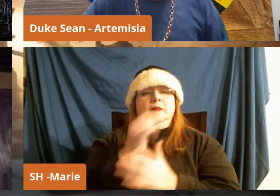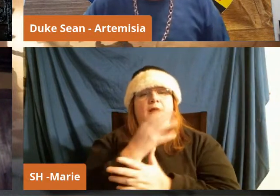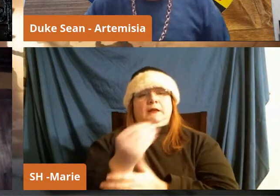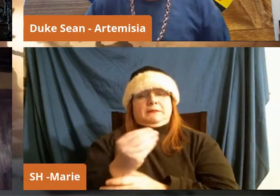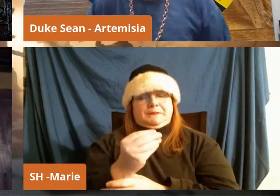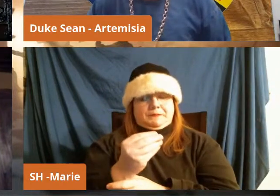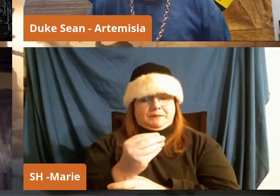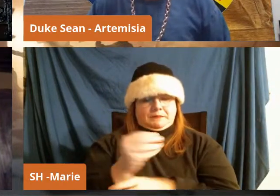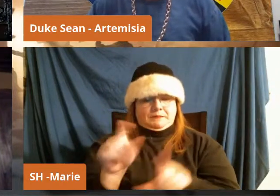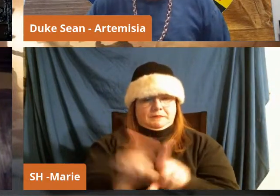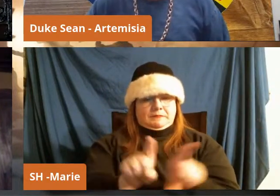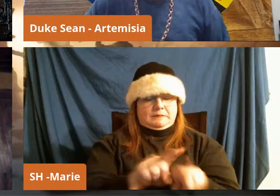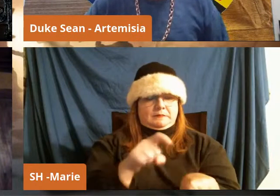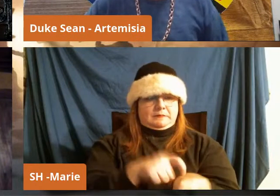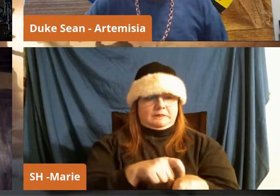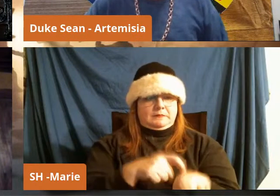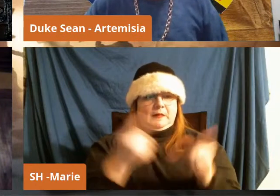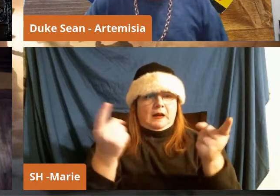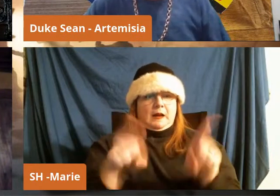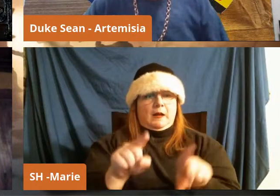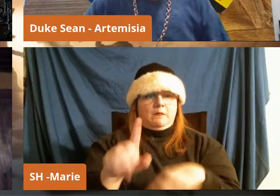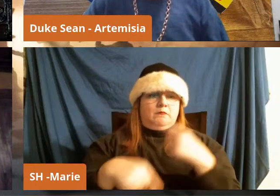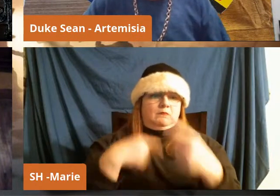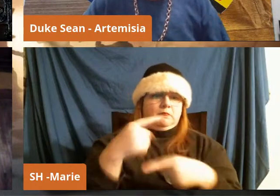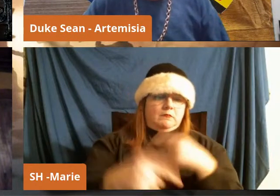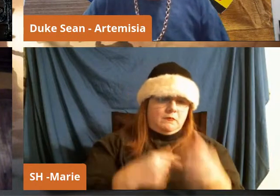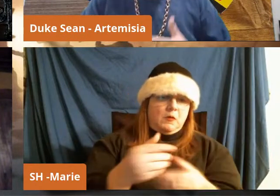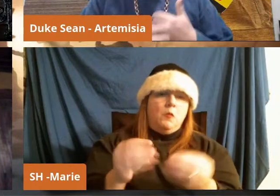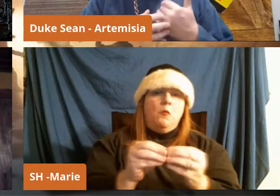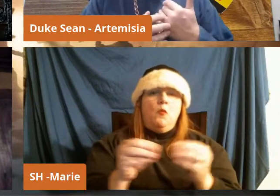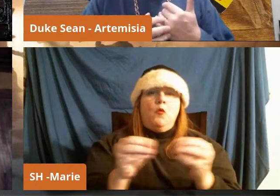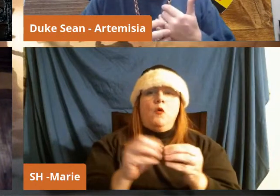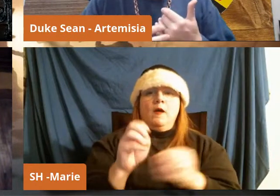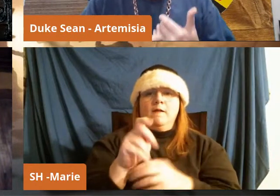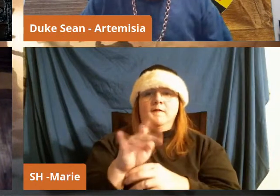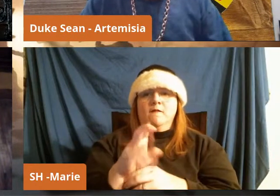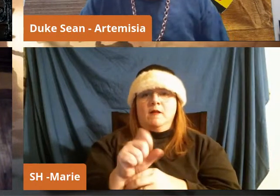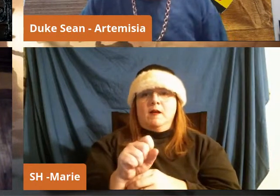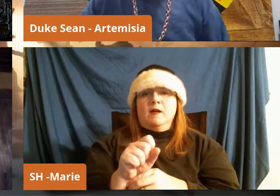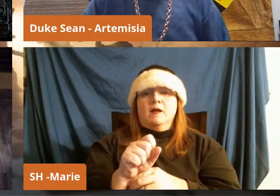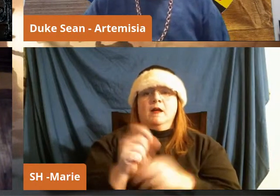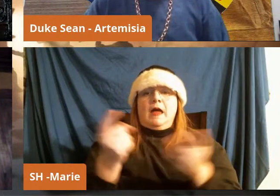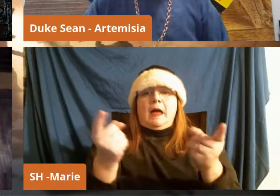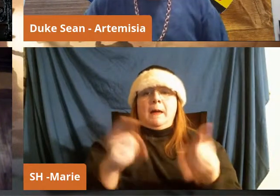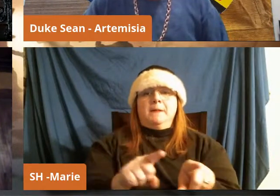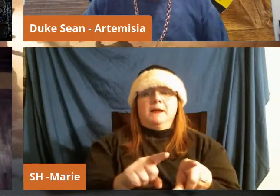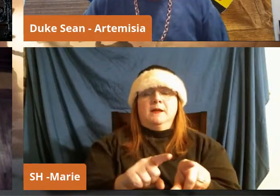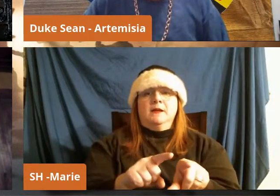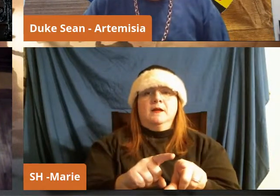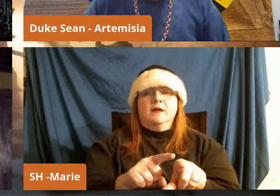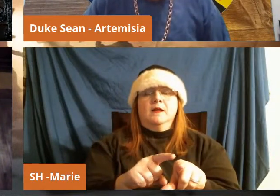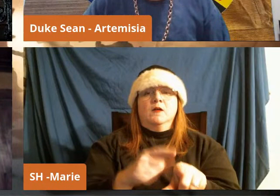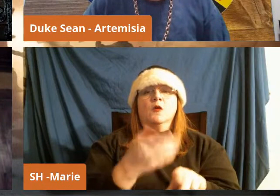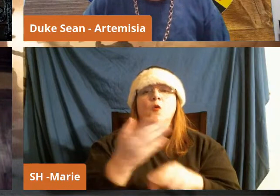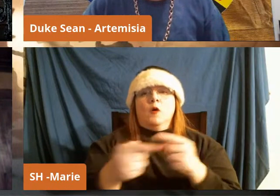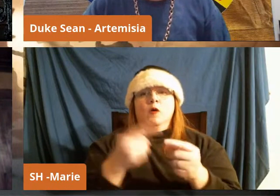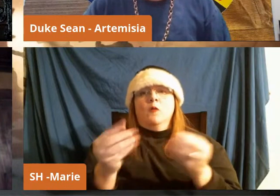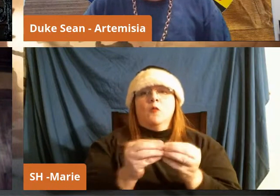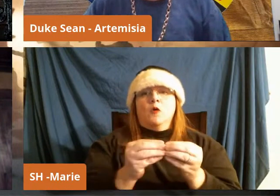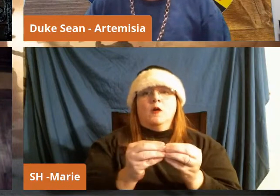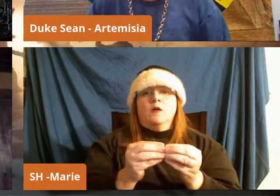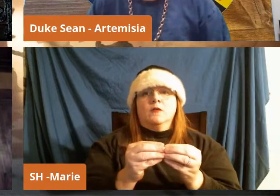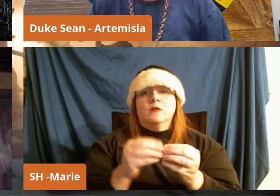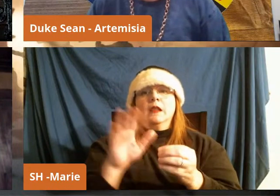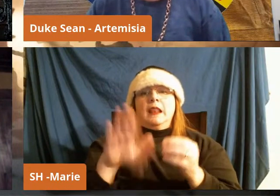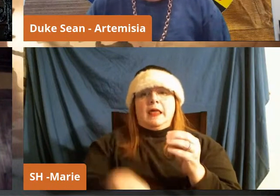And as time went on, with there being more events, when there's more events, there's less people